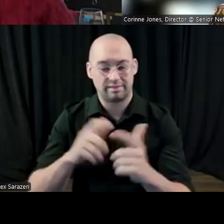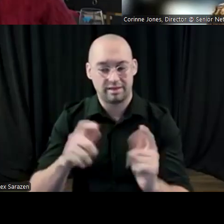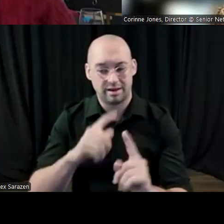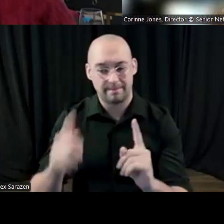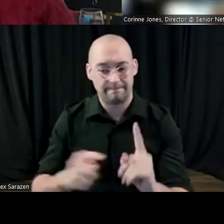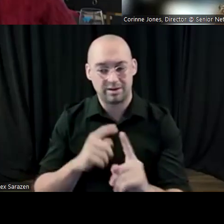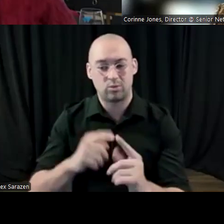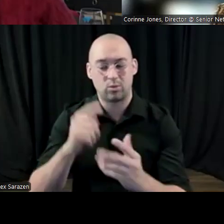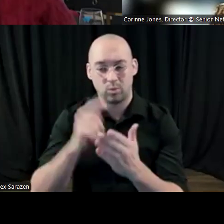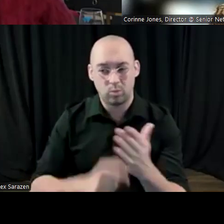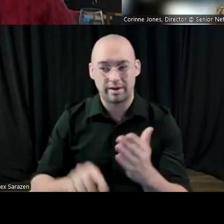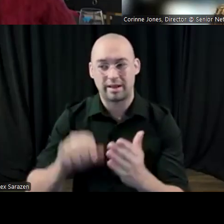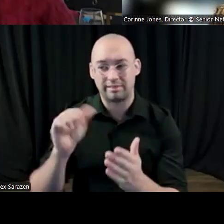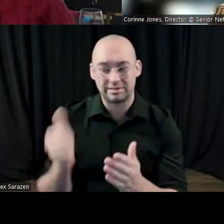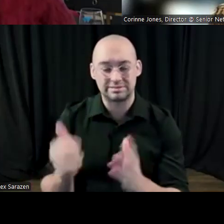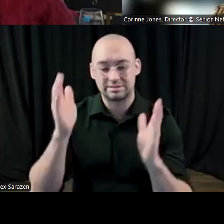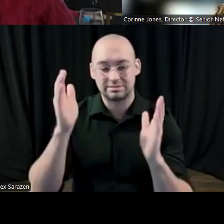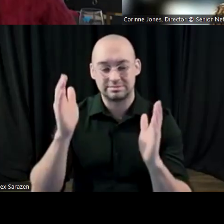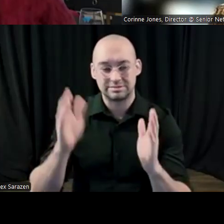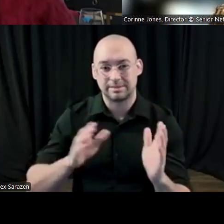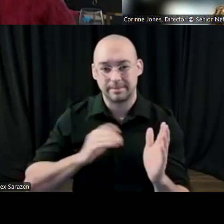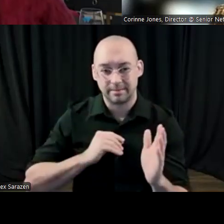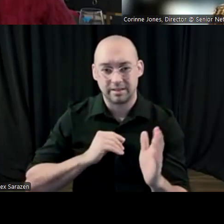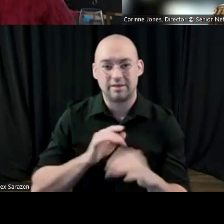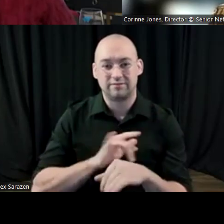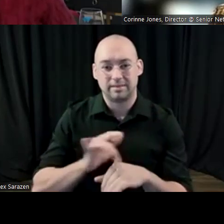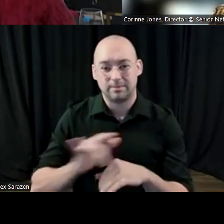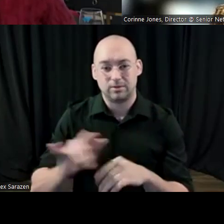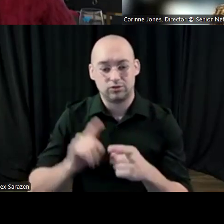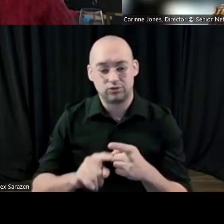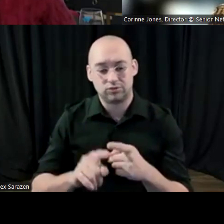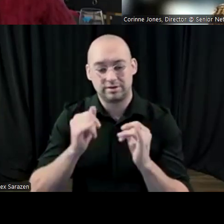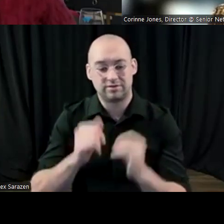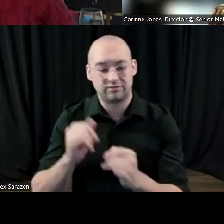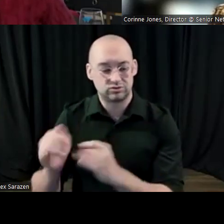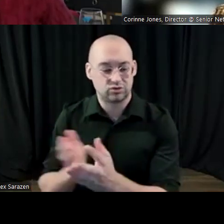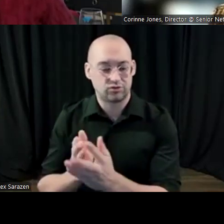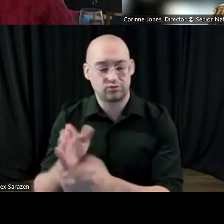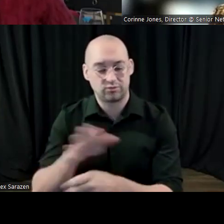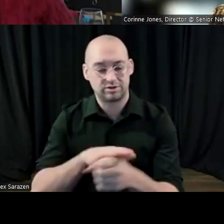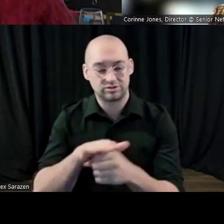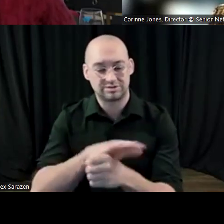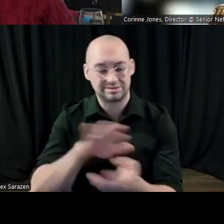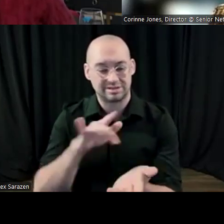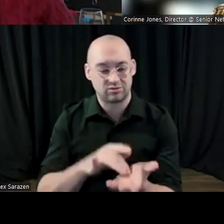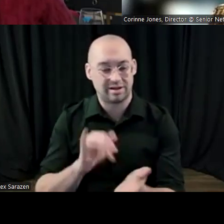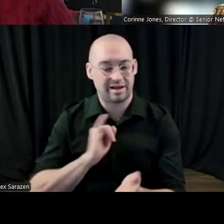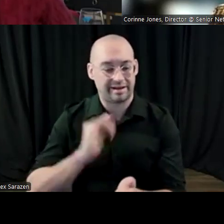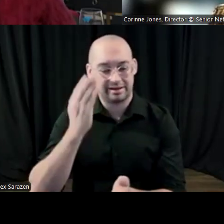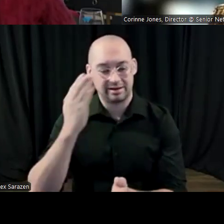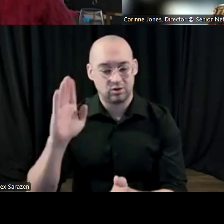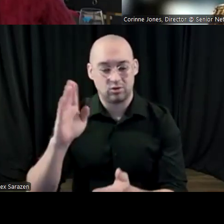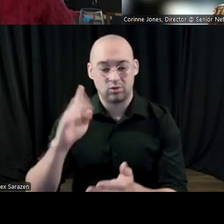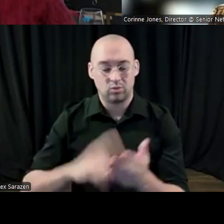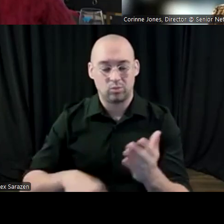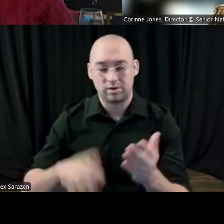what else is acceptable or available to individuals through the regional center, because I didn't know what Medi-Cal